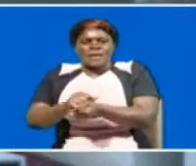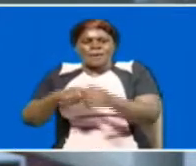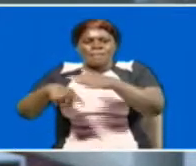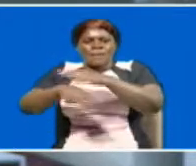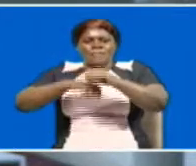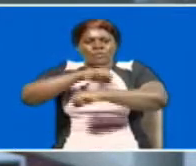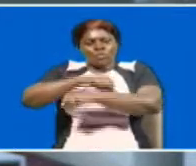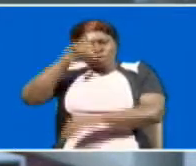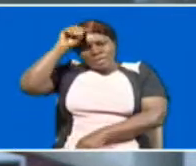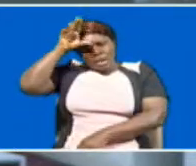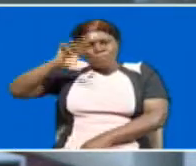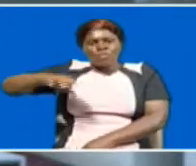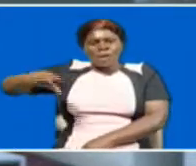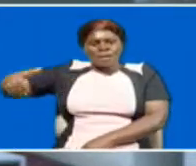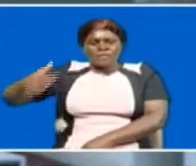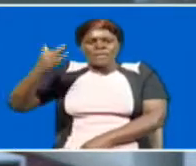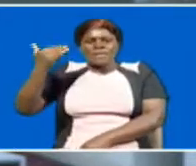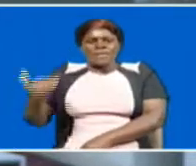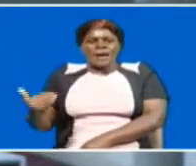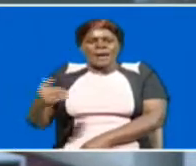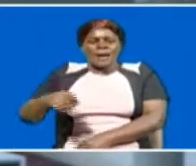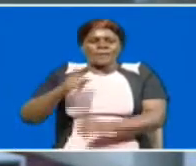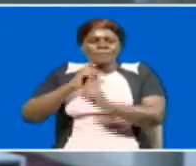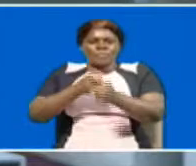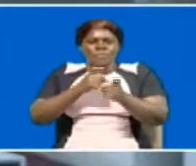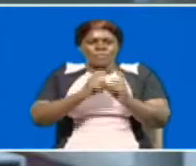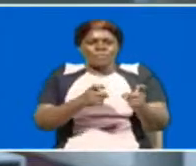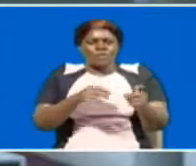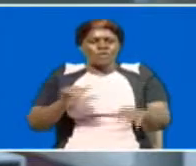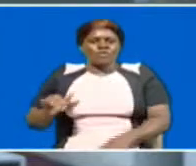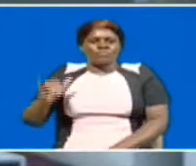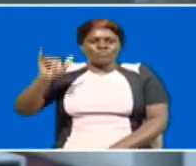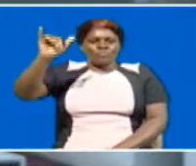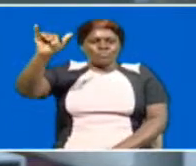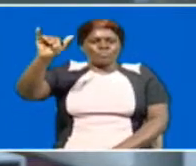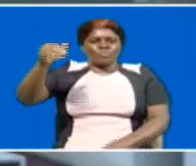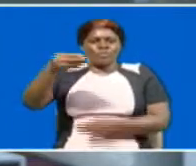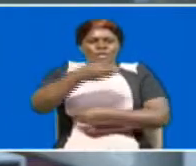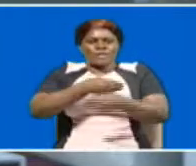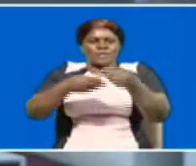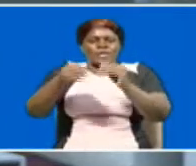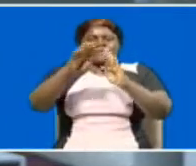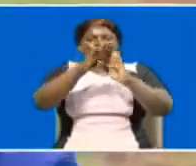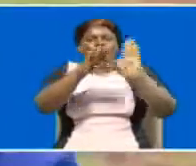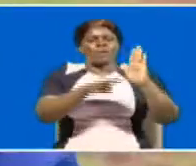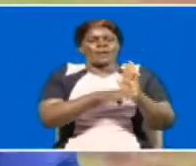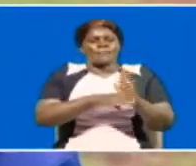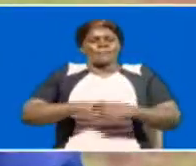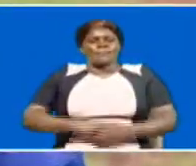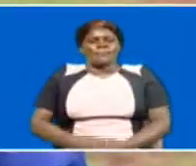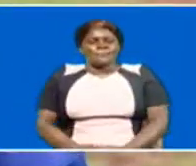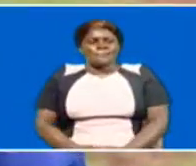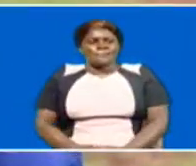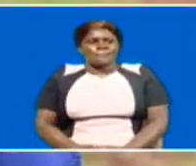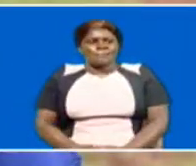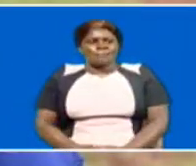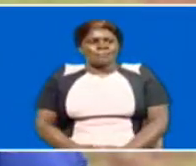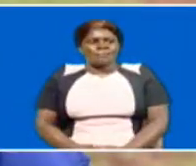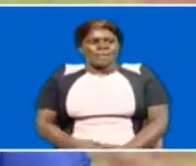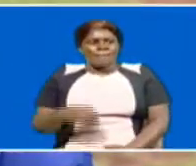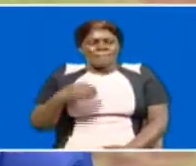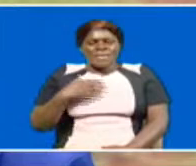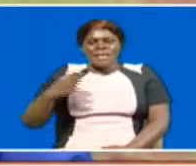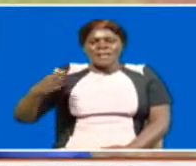in Kiambu County, will see the young talents travel to Spain for a sporting exchange program. I play left